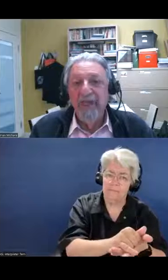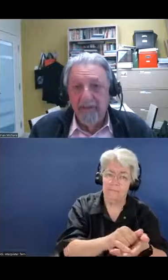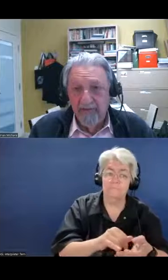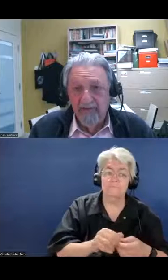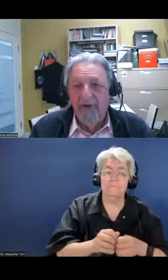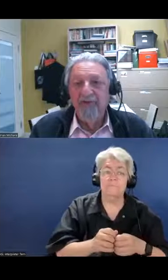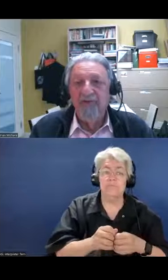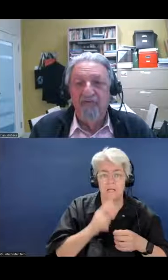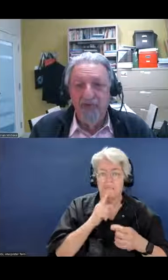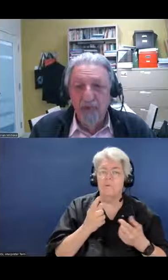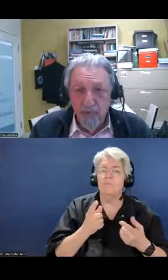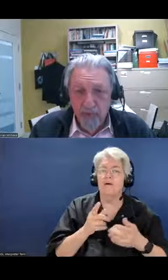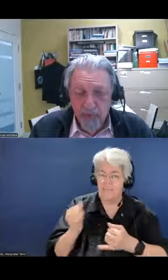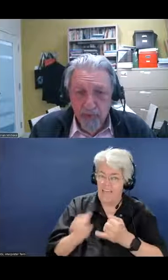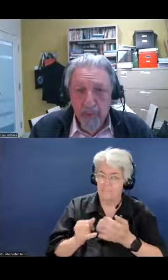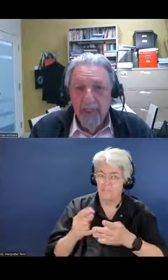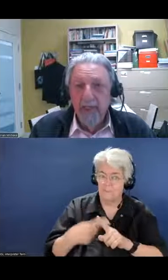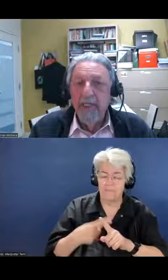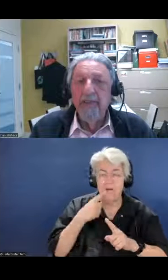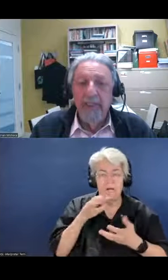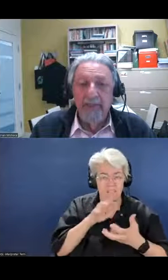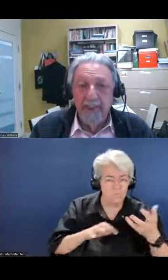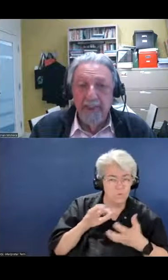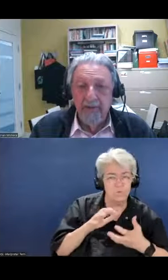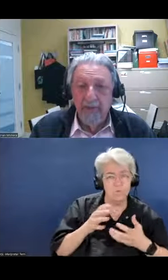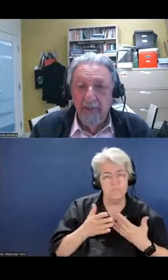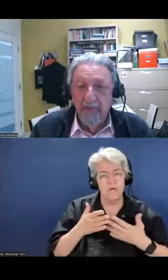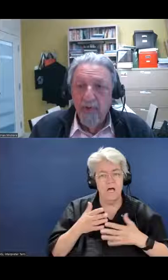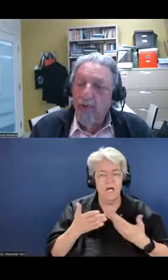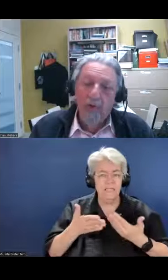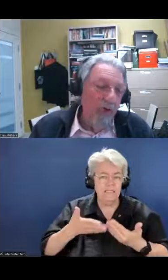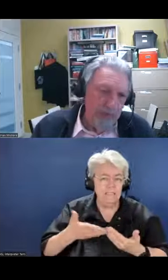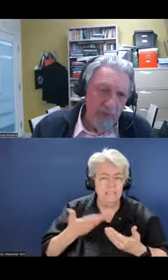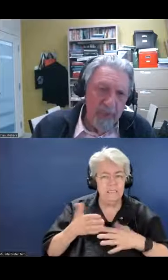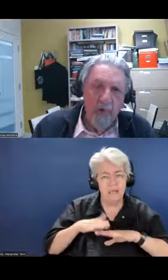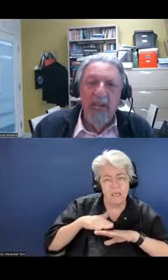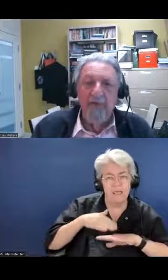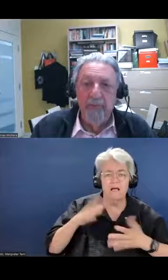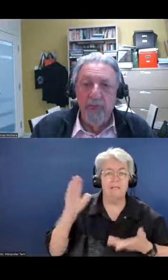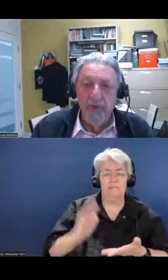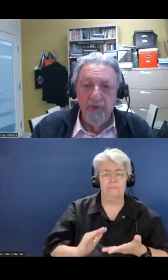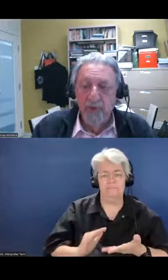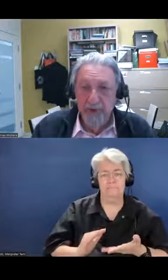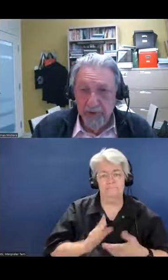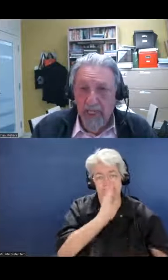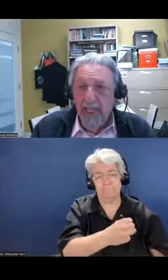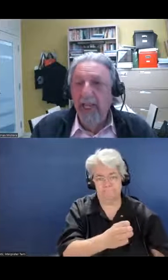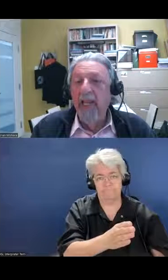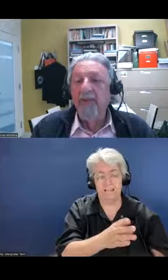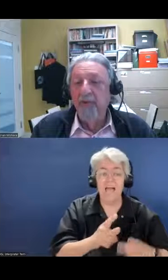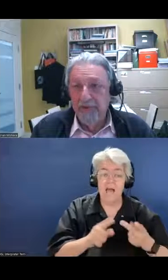more decisive, less confused at the end of the month. Also, when they were asked about